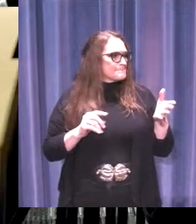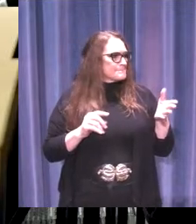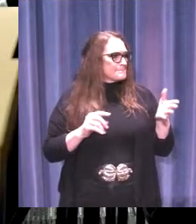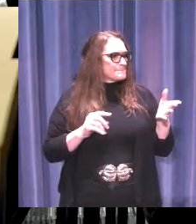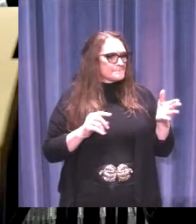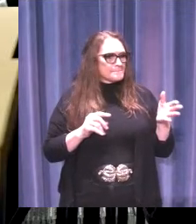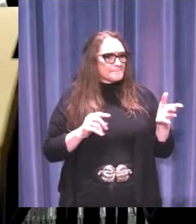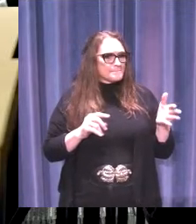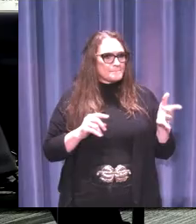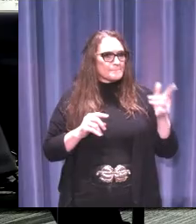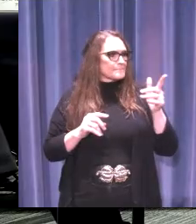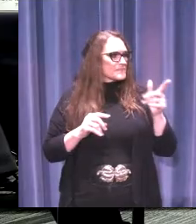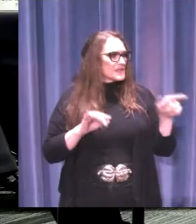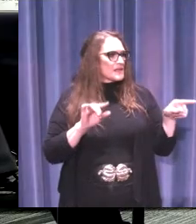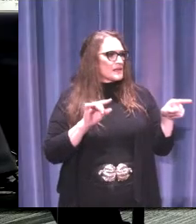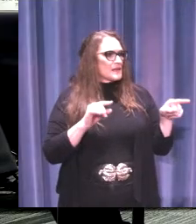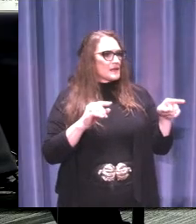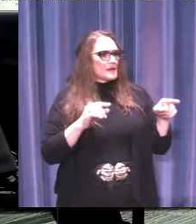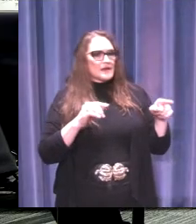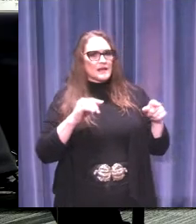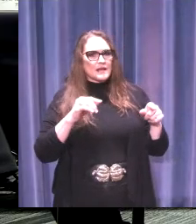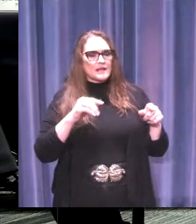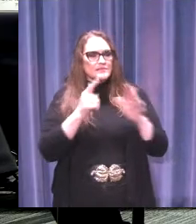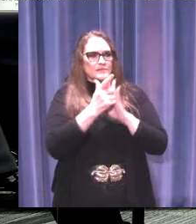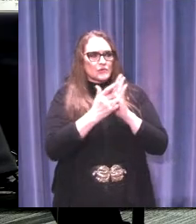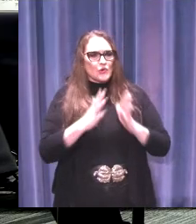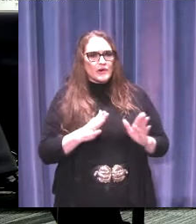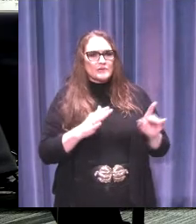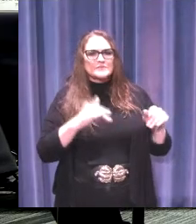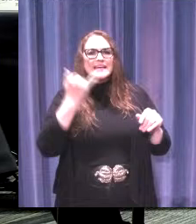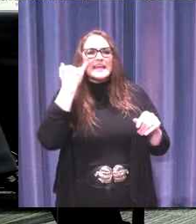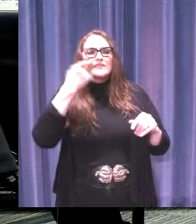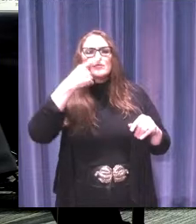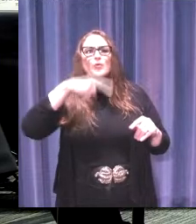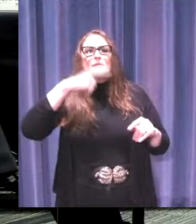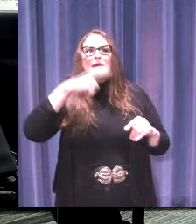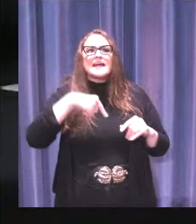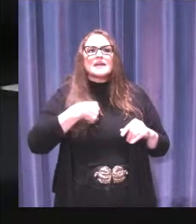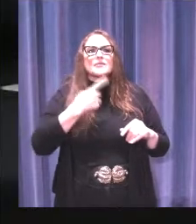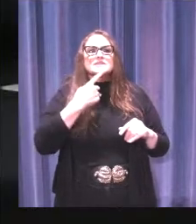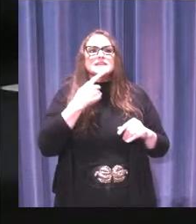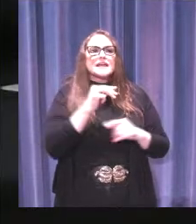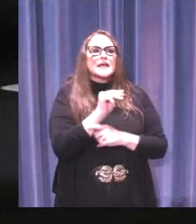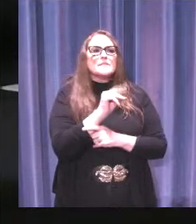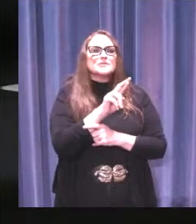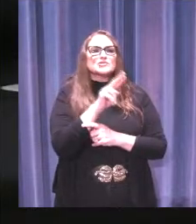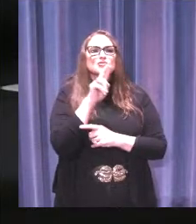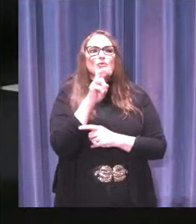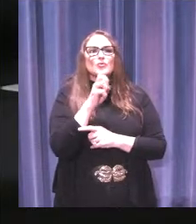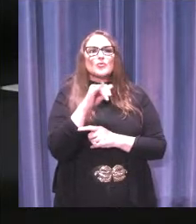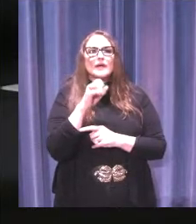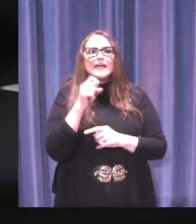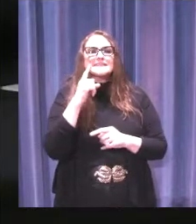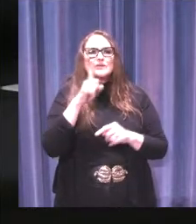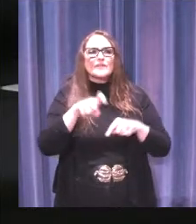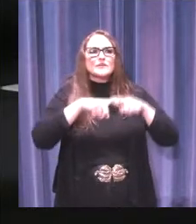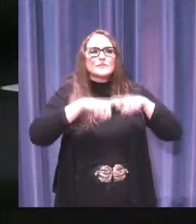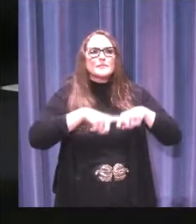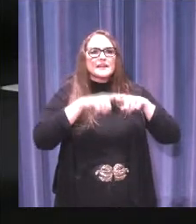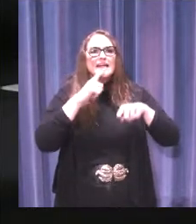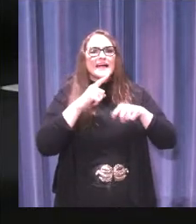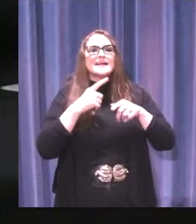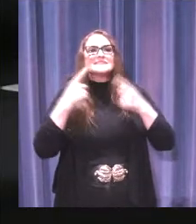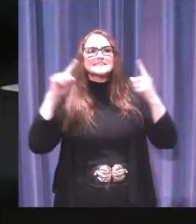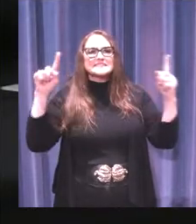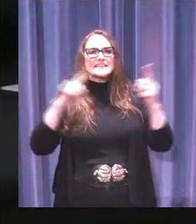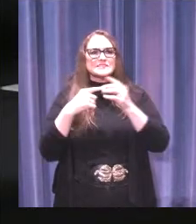Attorney. Let me just indicate that I think, if you wouldn't mind, Mr. Reyes, that the motion would have to be contingent on successful negotiation